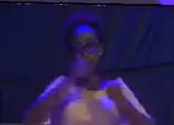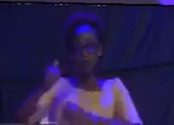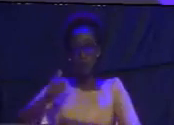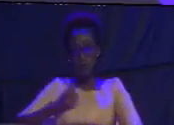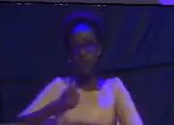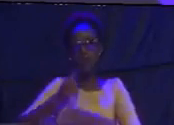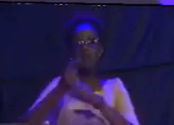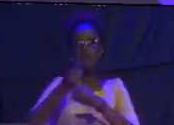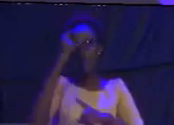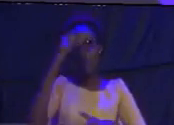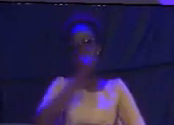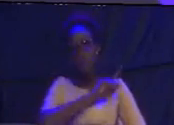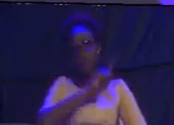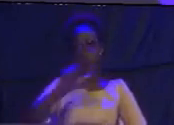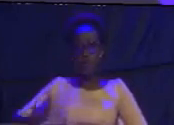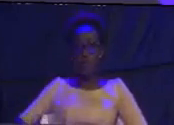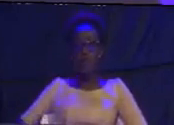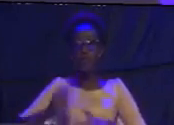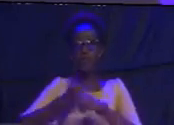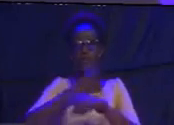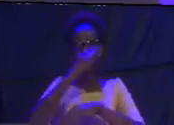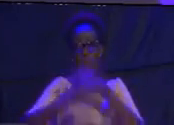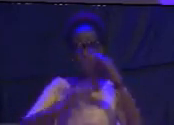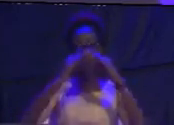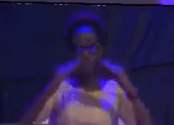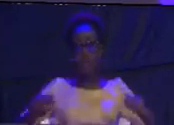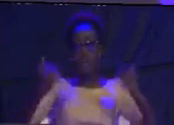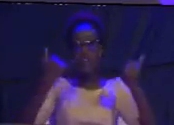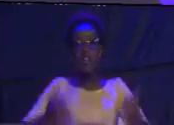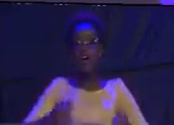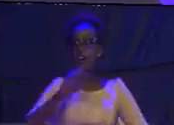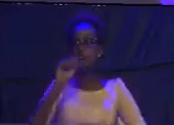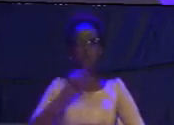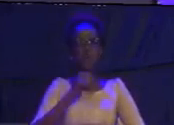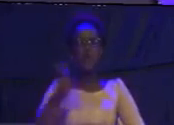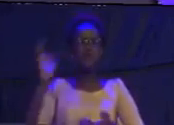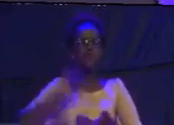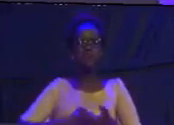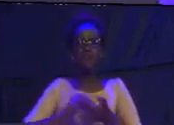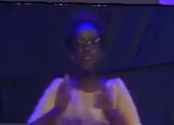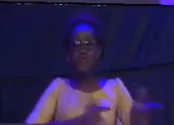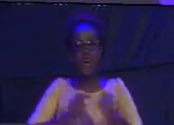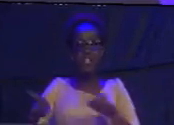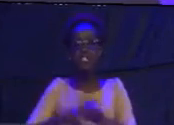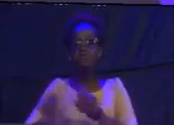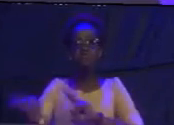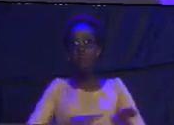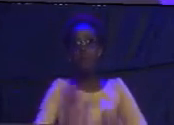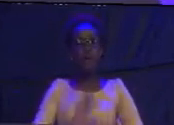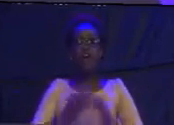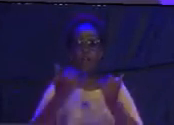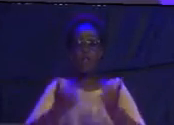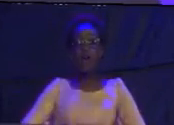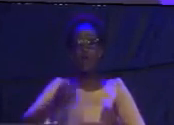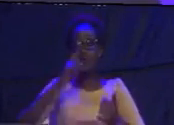Lord, because he has come from heaven, you are not going to fight as men. We